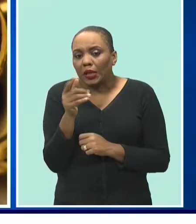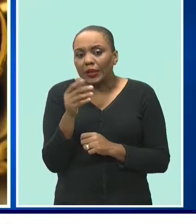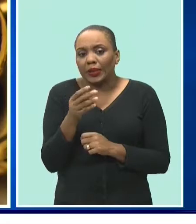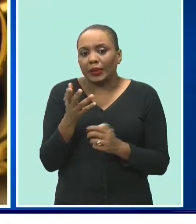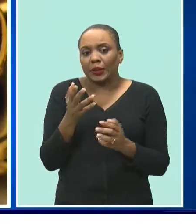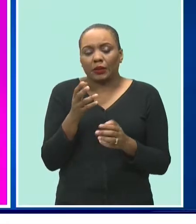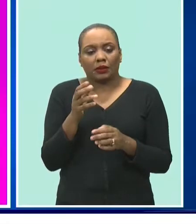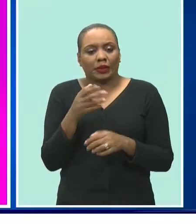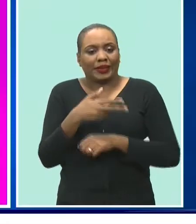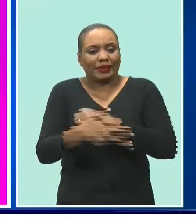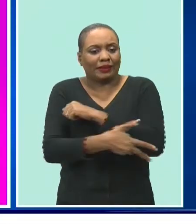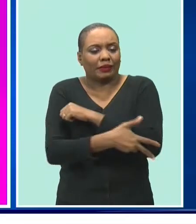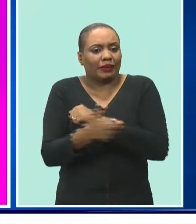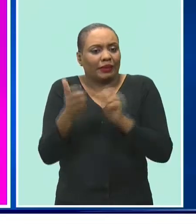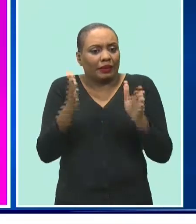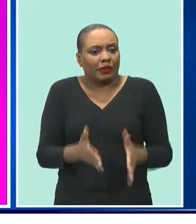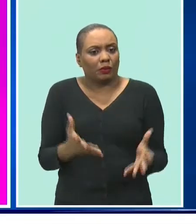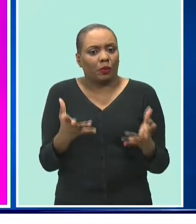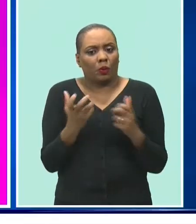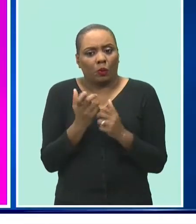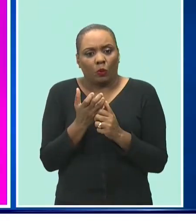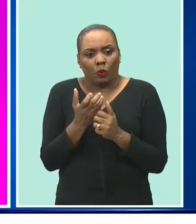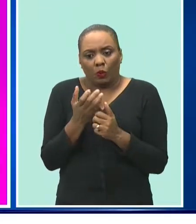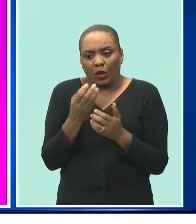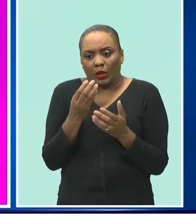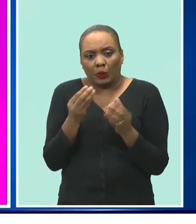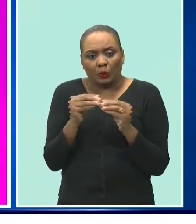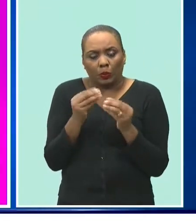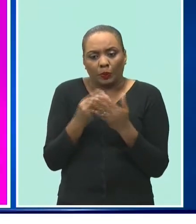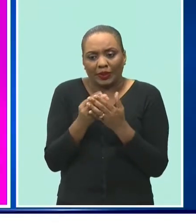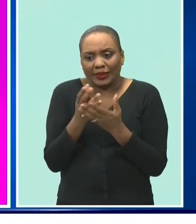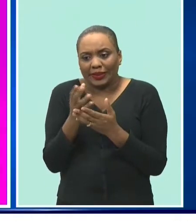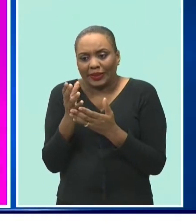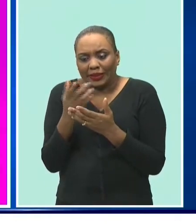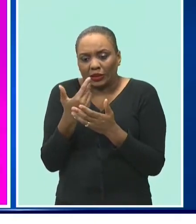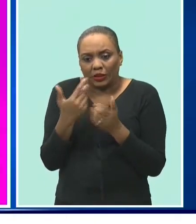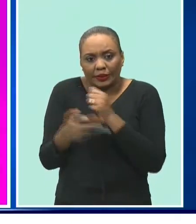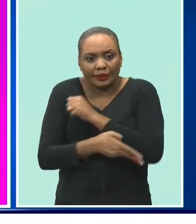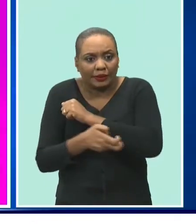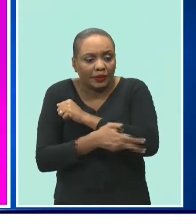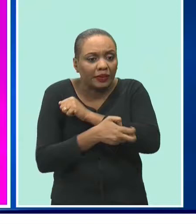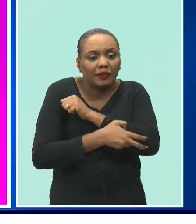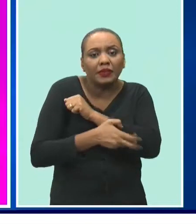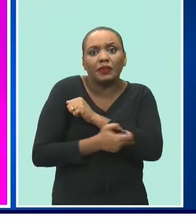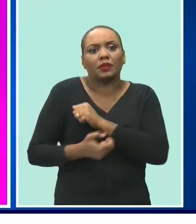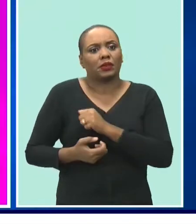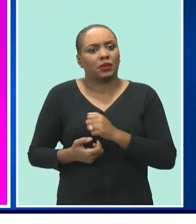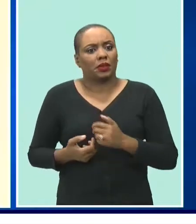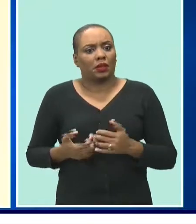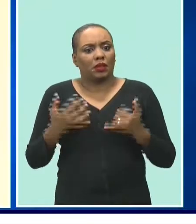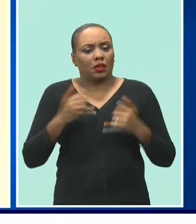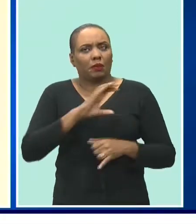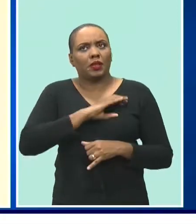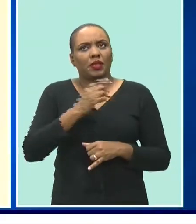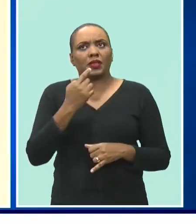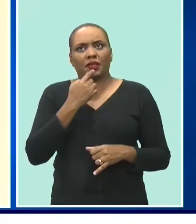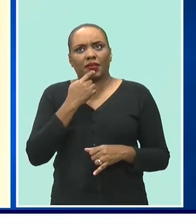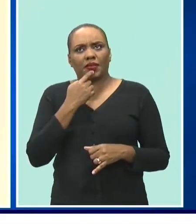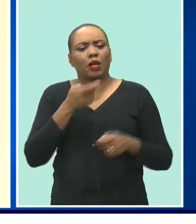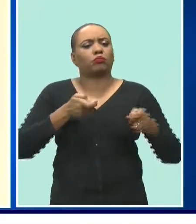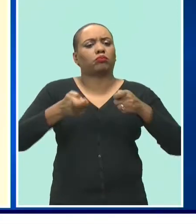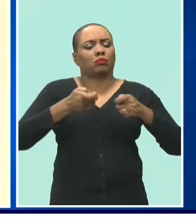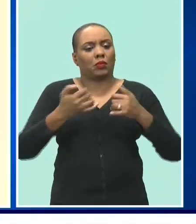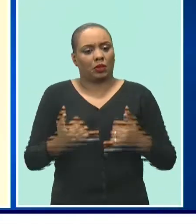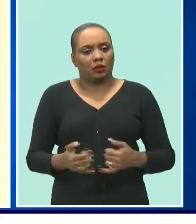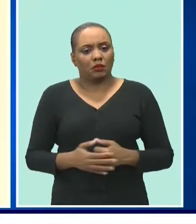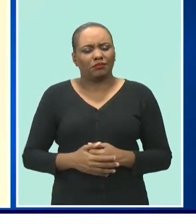by any means necessary. Today, police say they've made significant headway in arresting this trend. It's an occurrence,